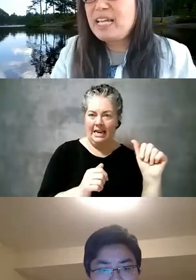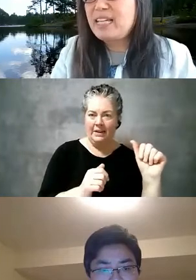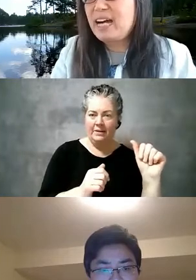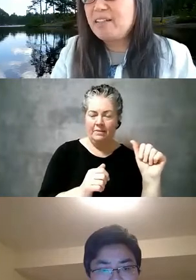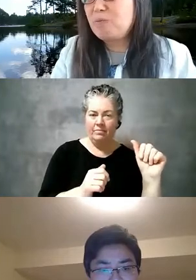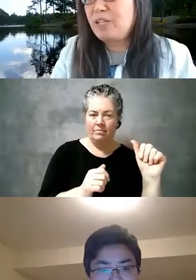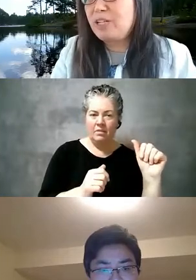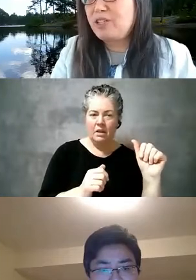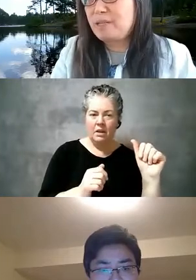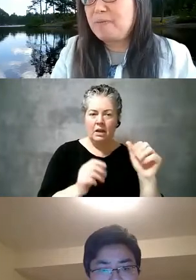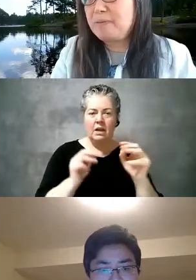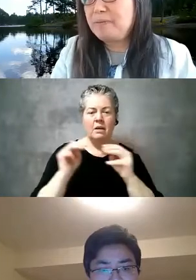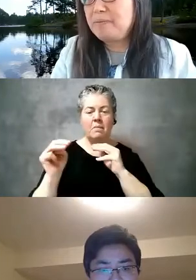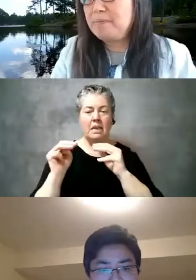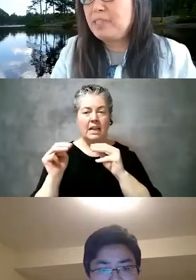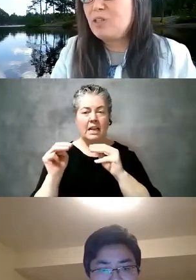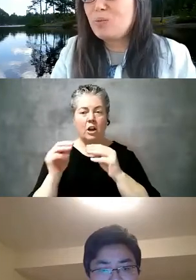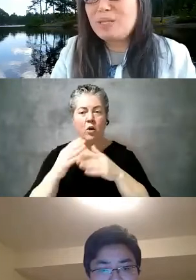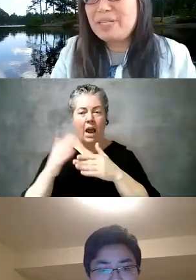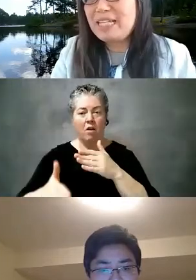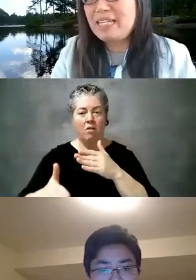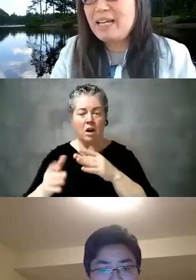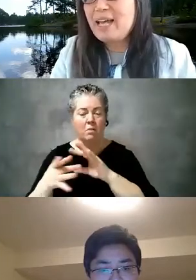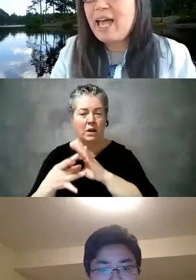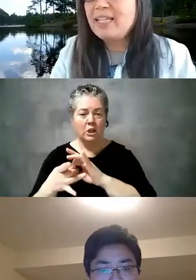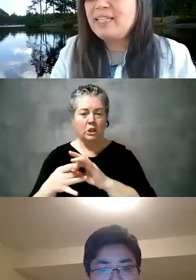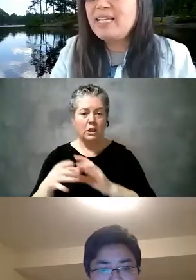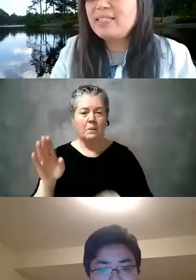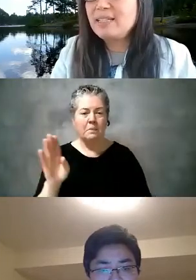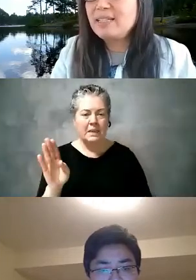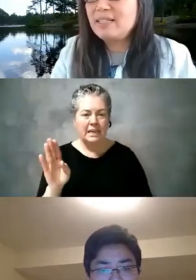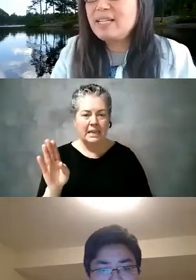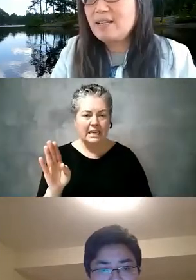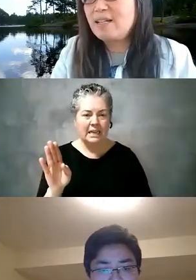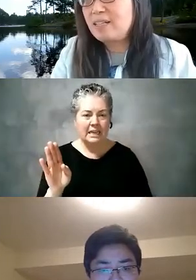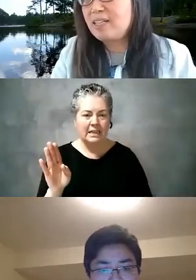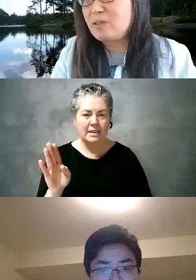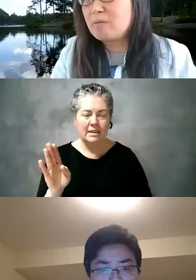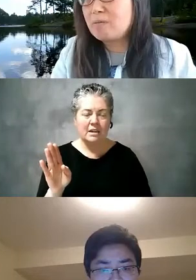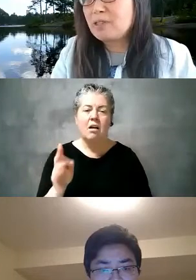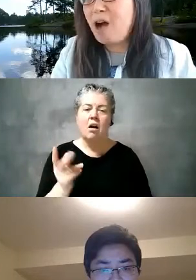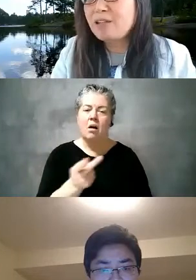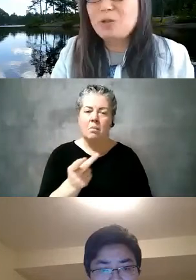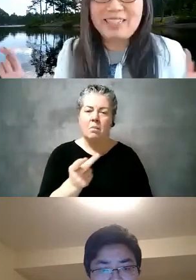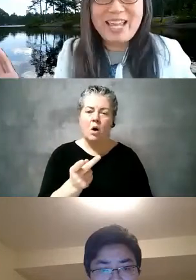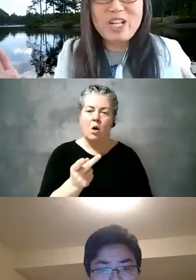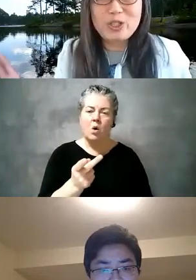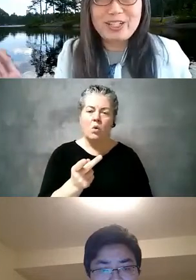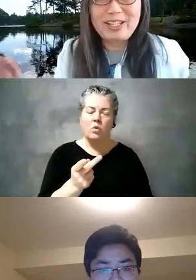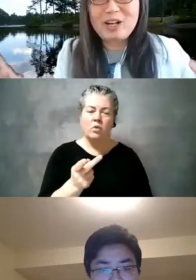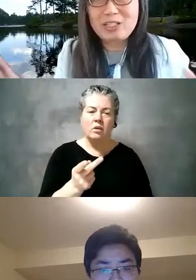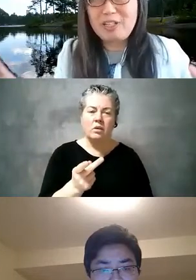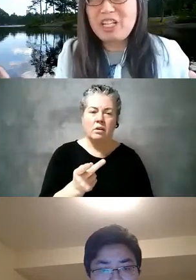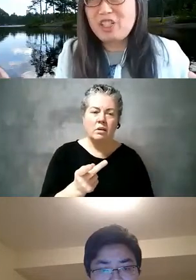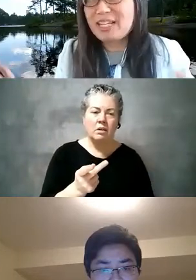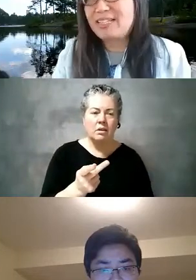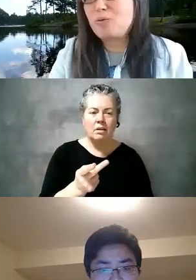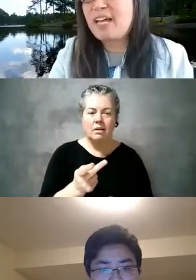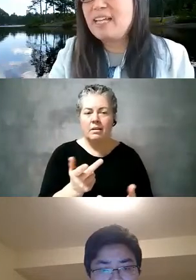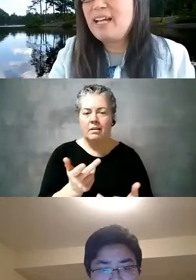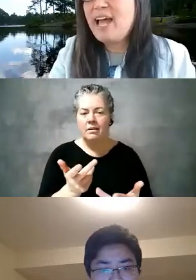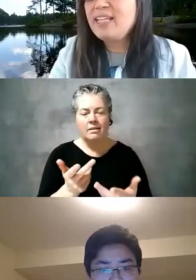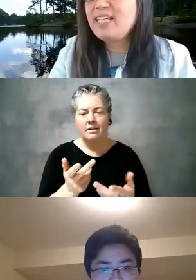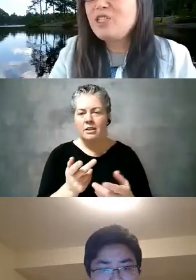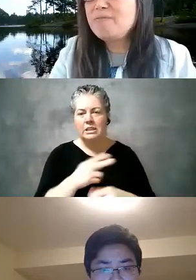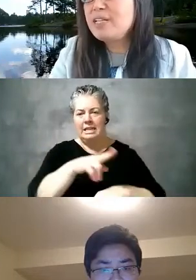the mediated outcome relationship, denoted with B, and then these are, causal in nature in causal mediation analysis,